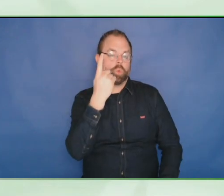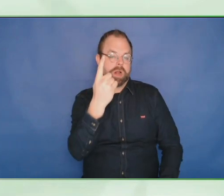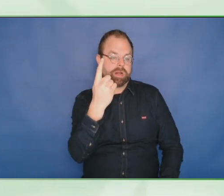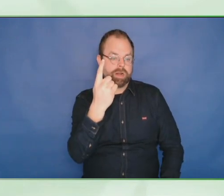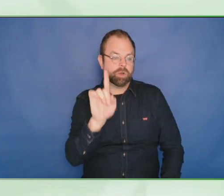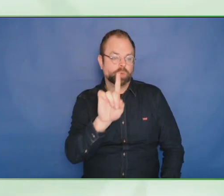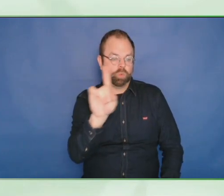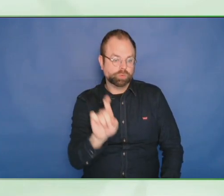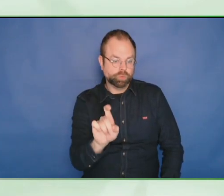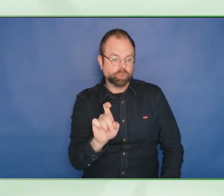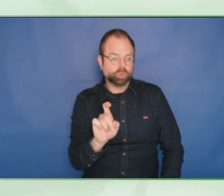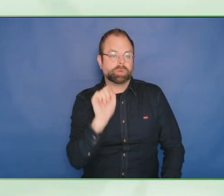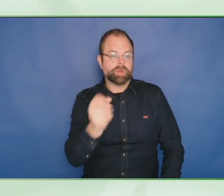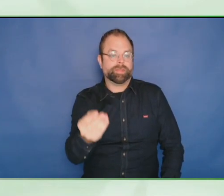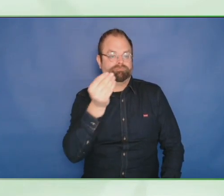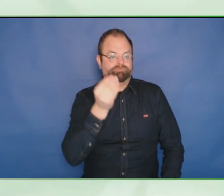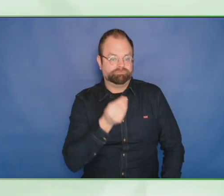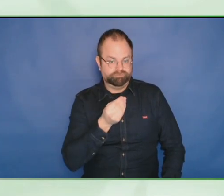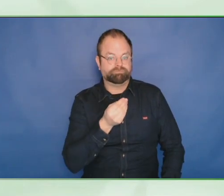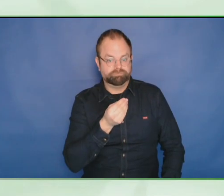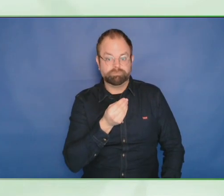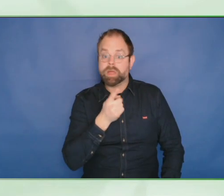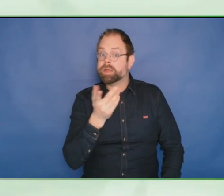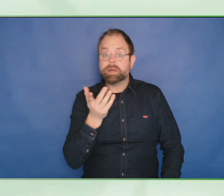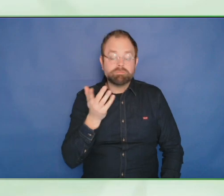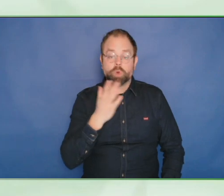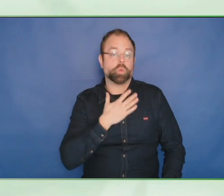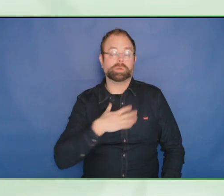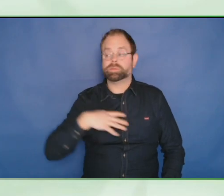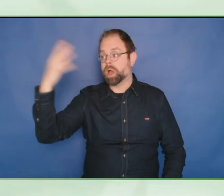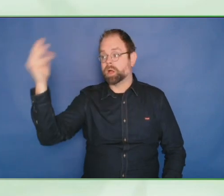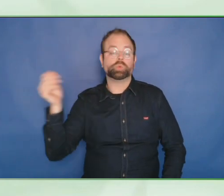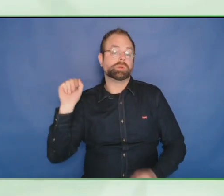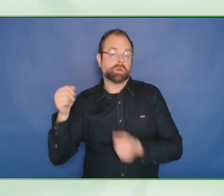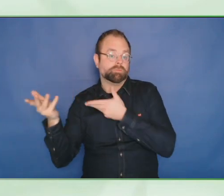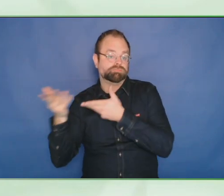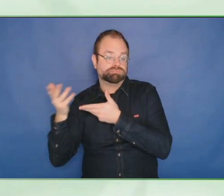can continue the conversation. But does anyone have a quick question we can answer?